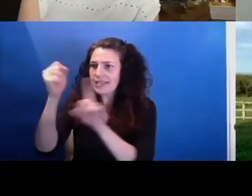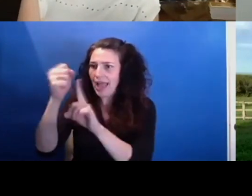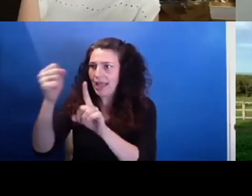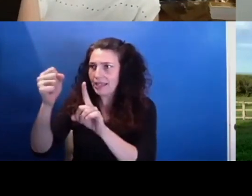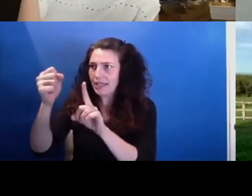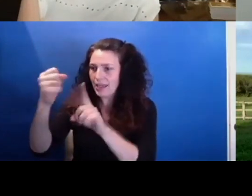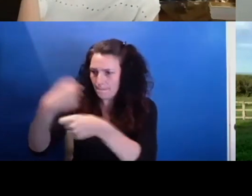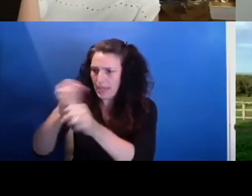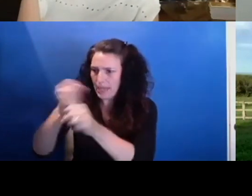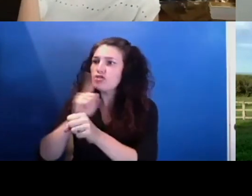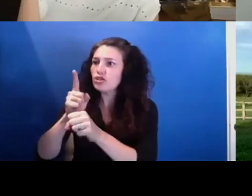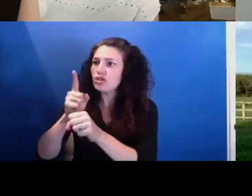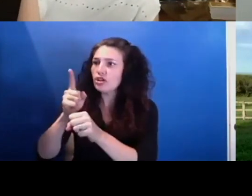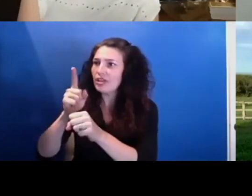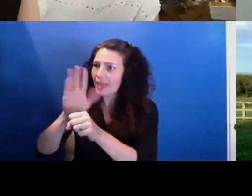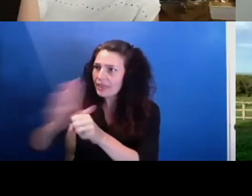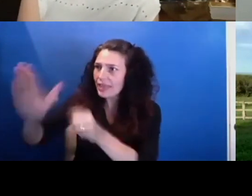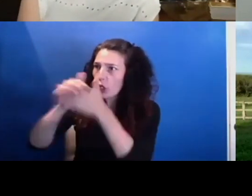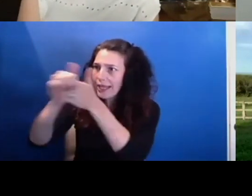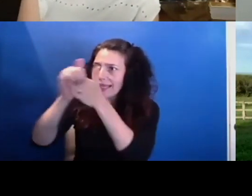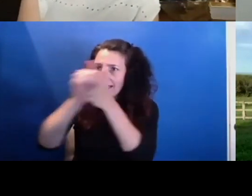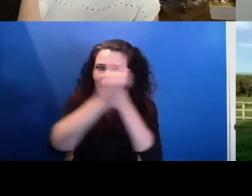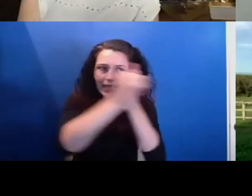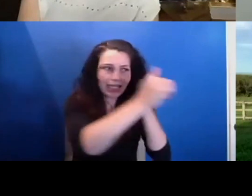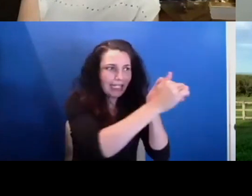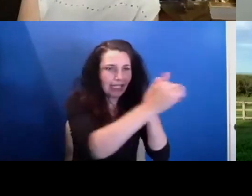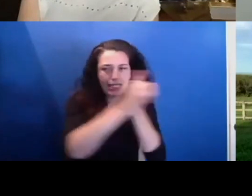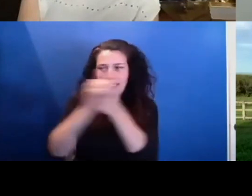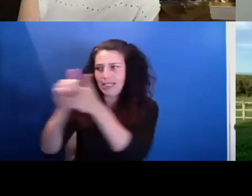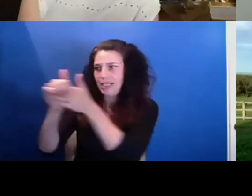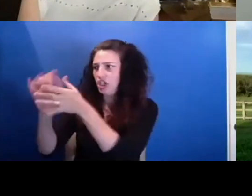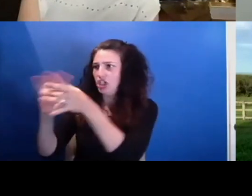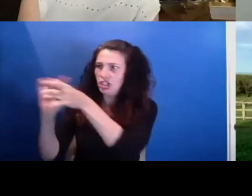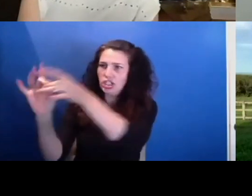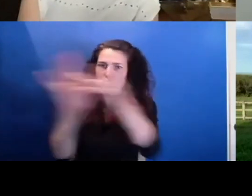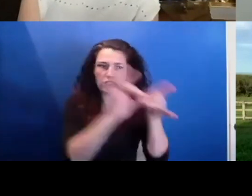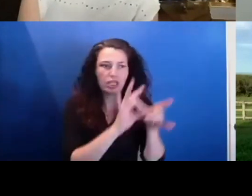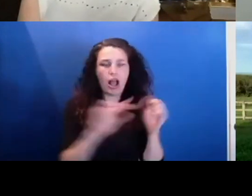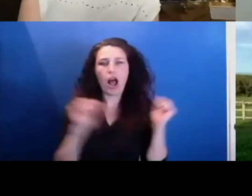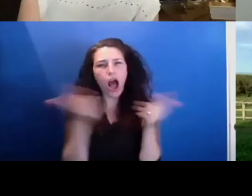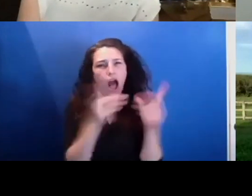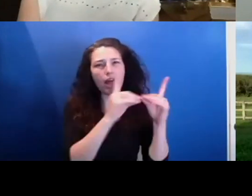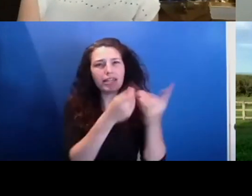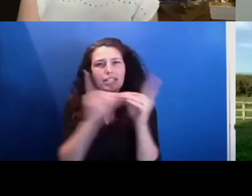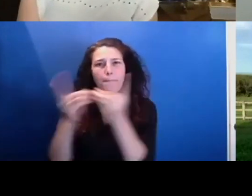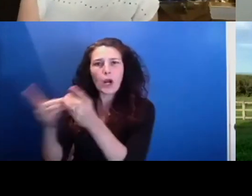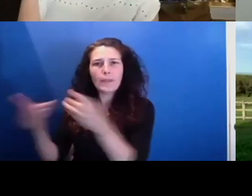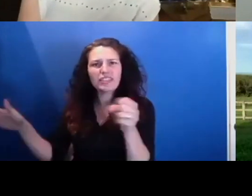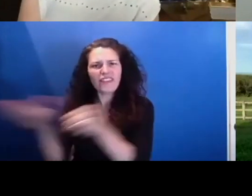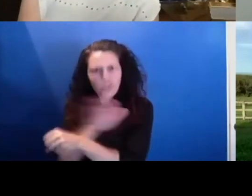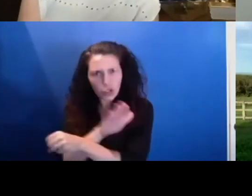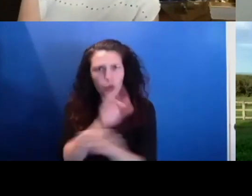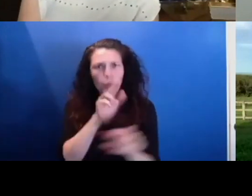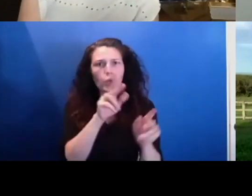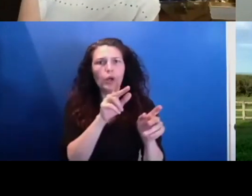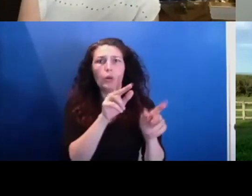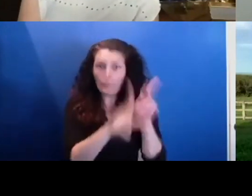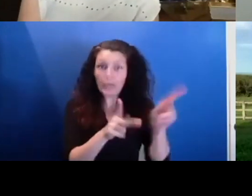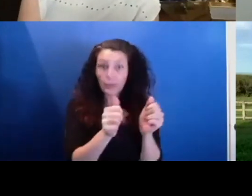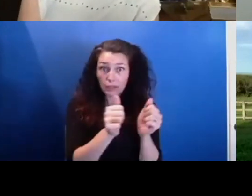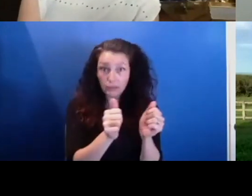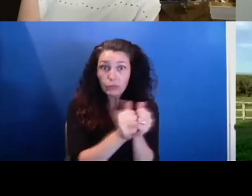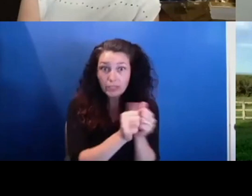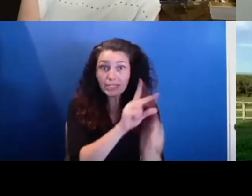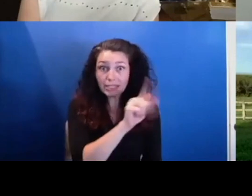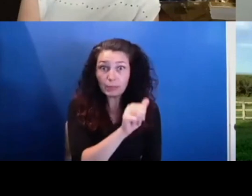their leadership, that their departments are filled with people with disabilities. So it doesn't